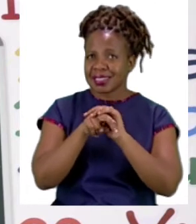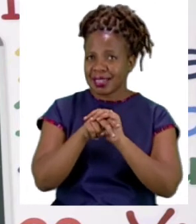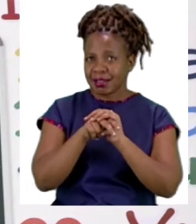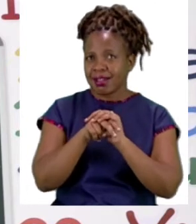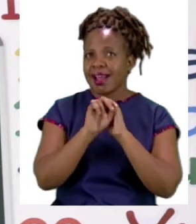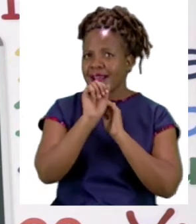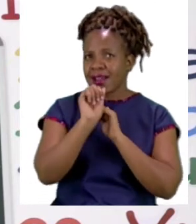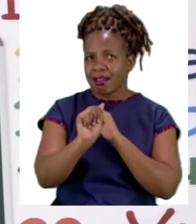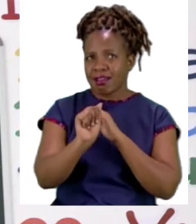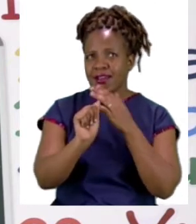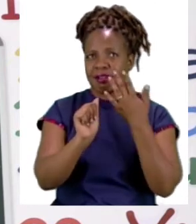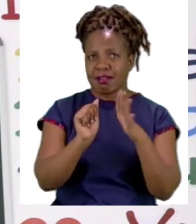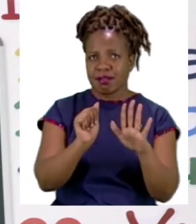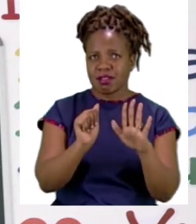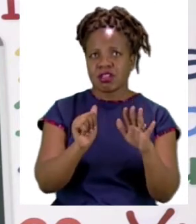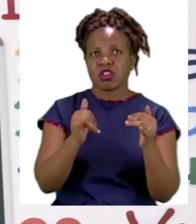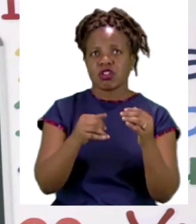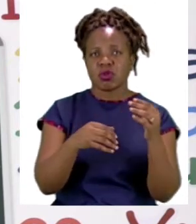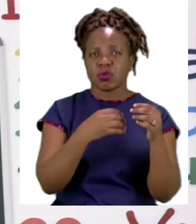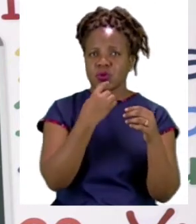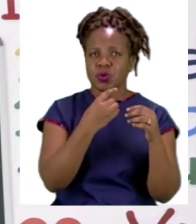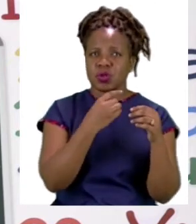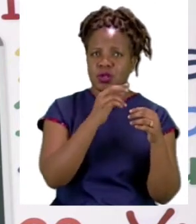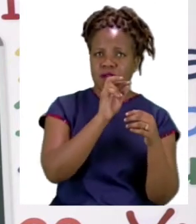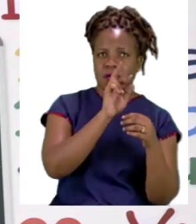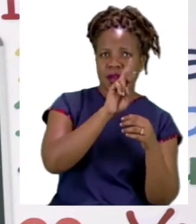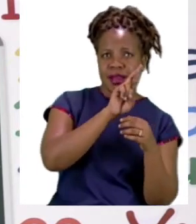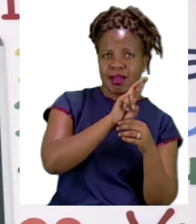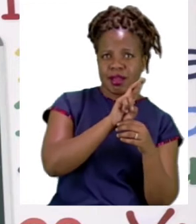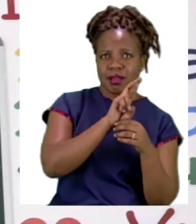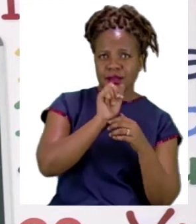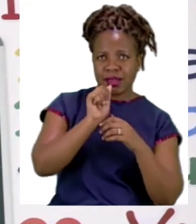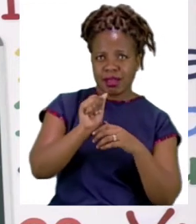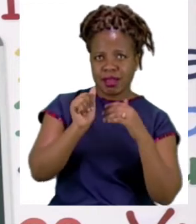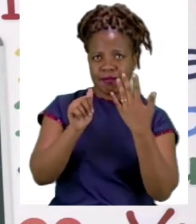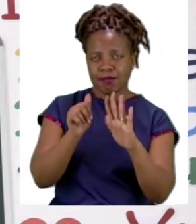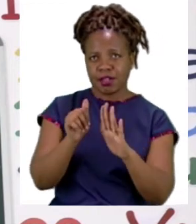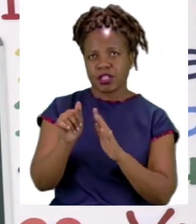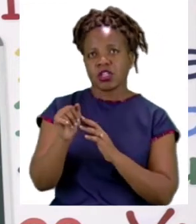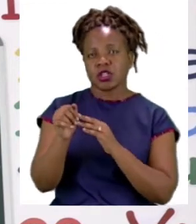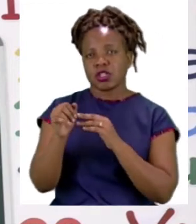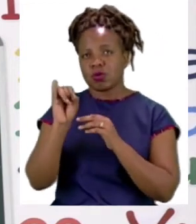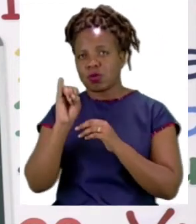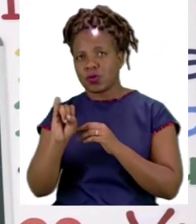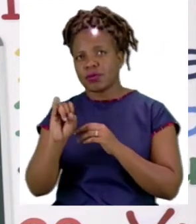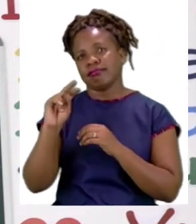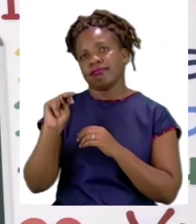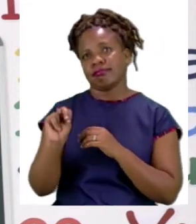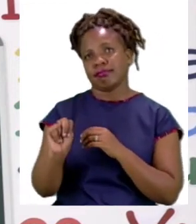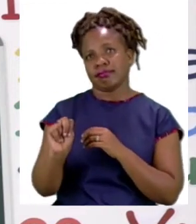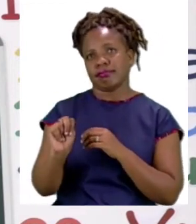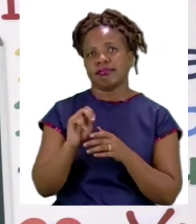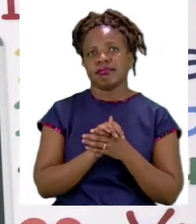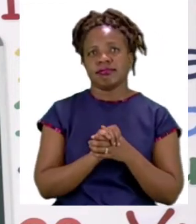just need to fill in where they are not. Now for the word rain, our A is in its rightful place. So we are going to start